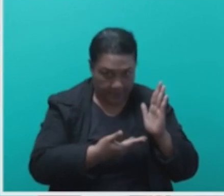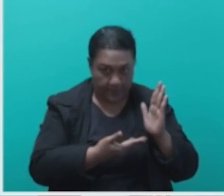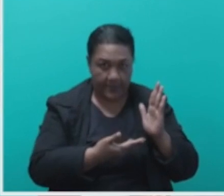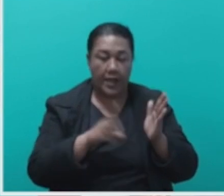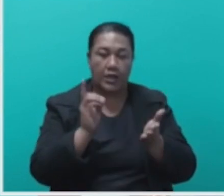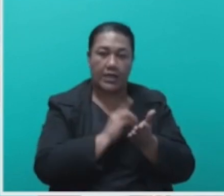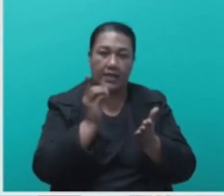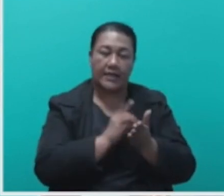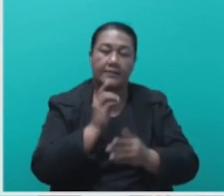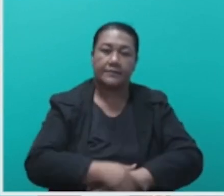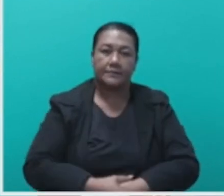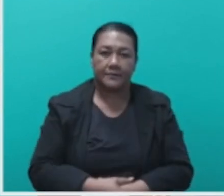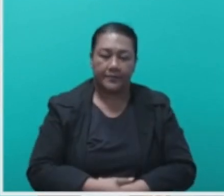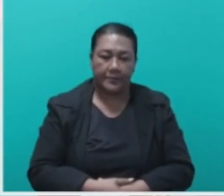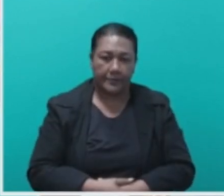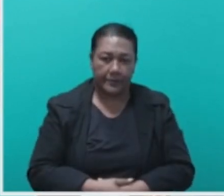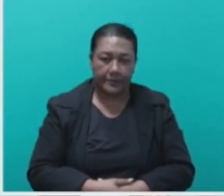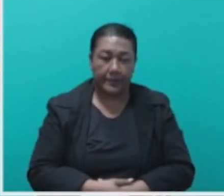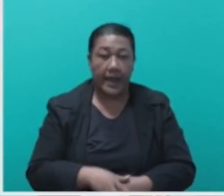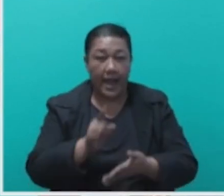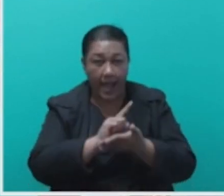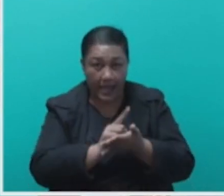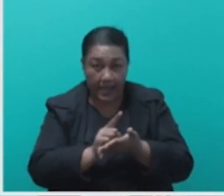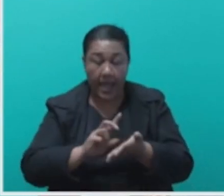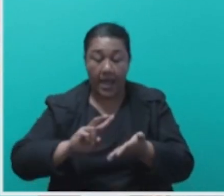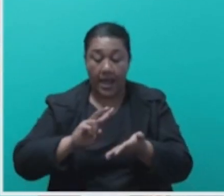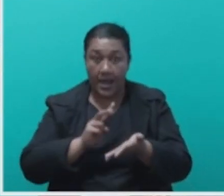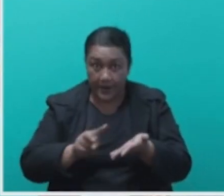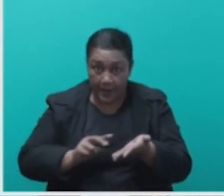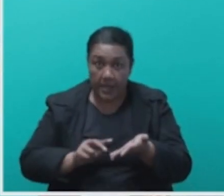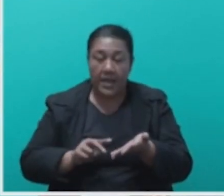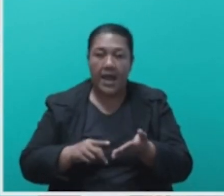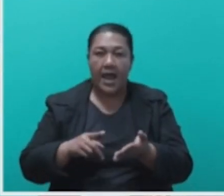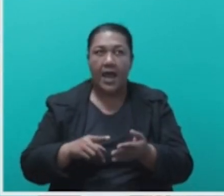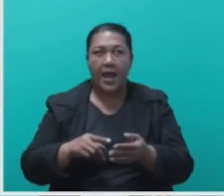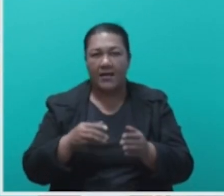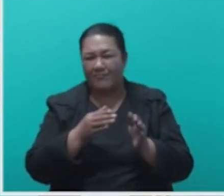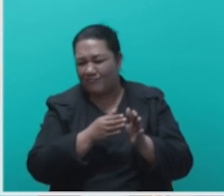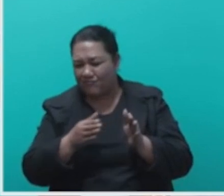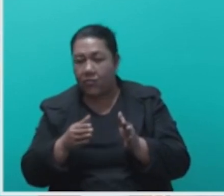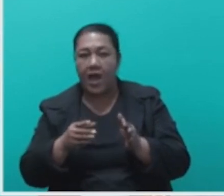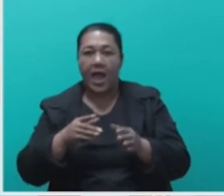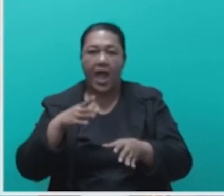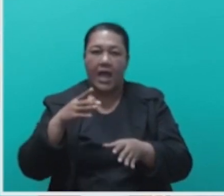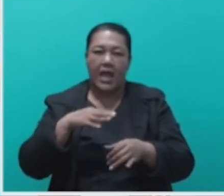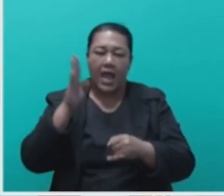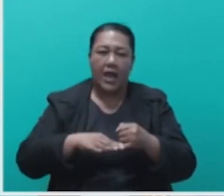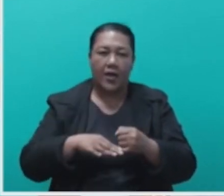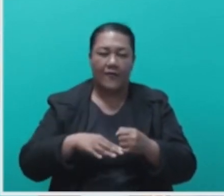date. It was later read for a second time in late April of that year,